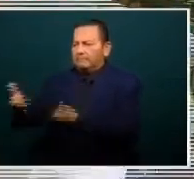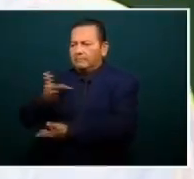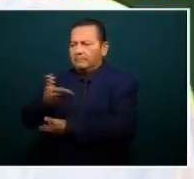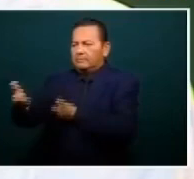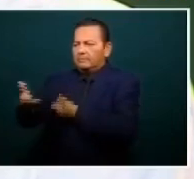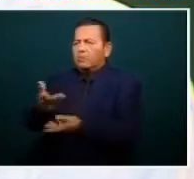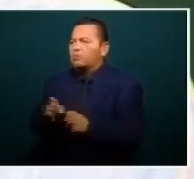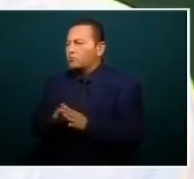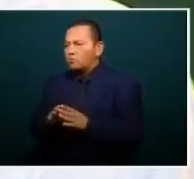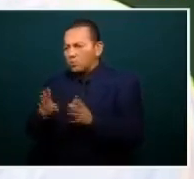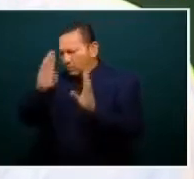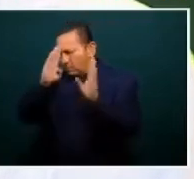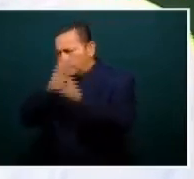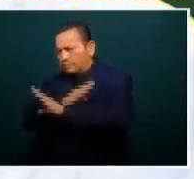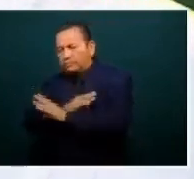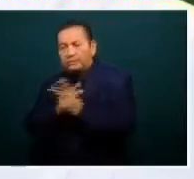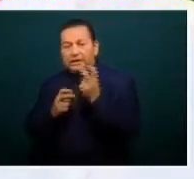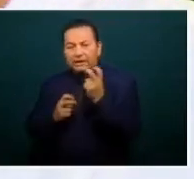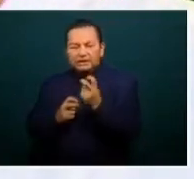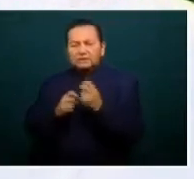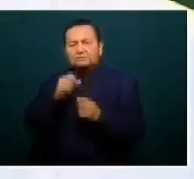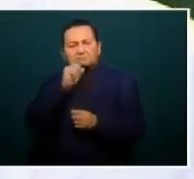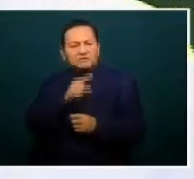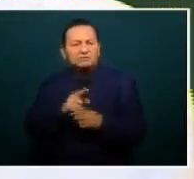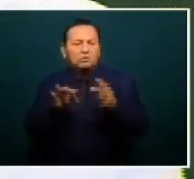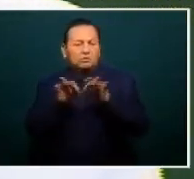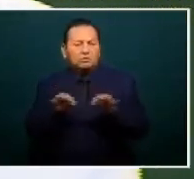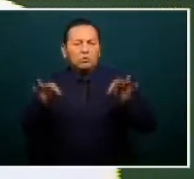the politic that is also known as negotiation,